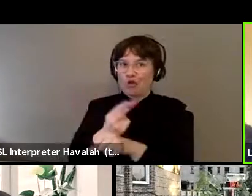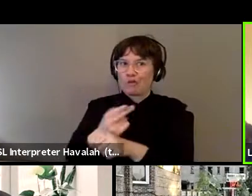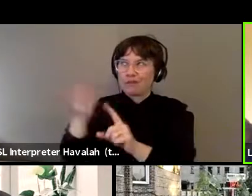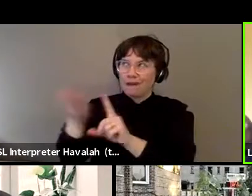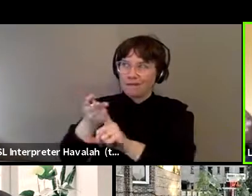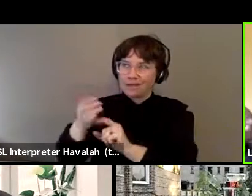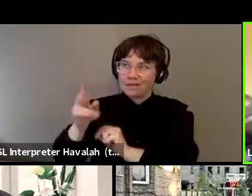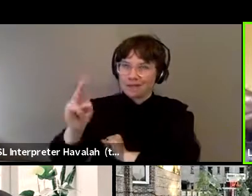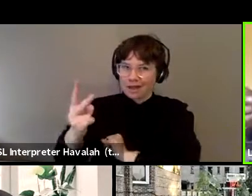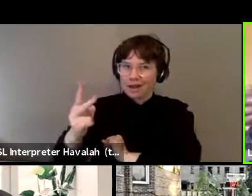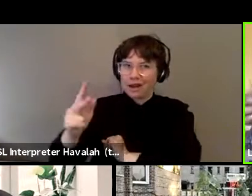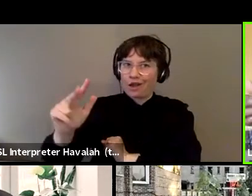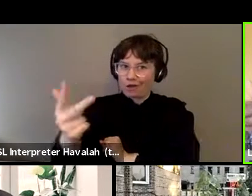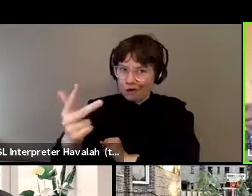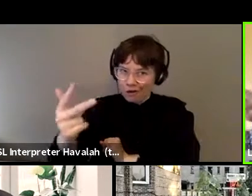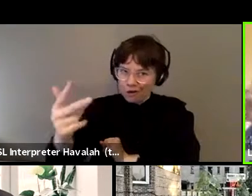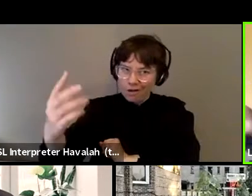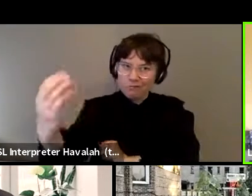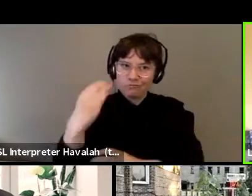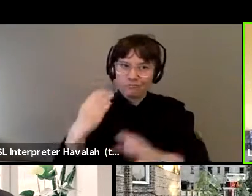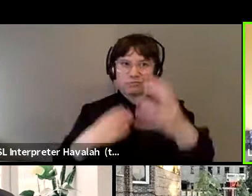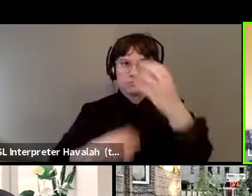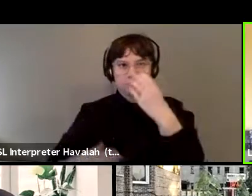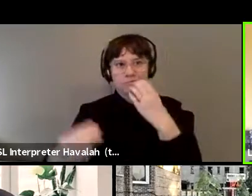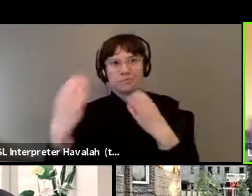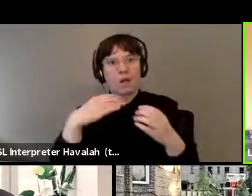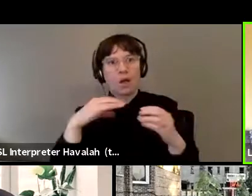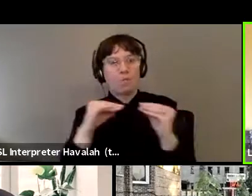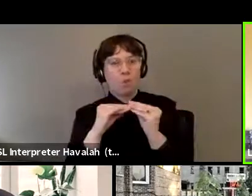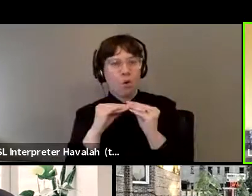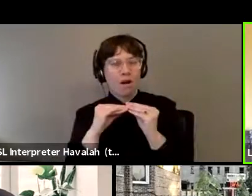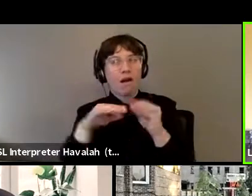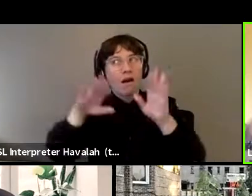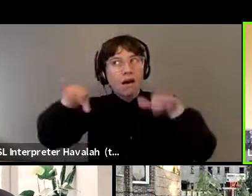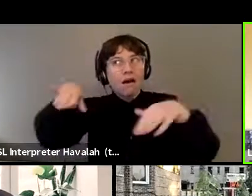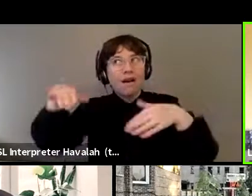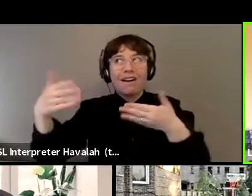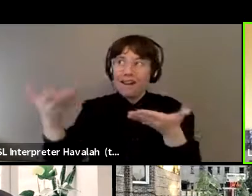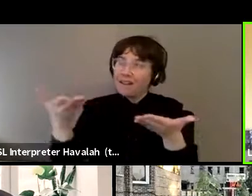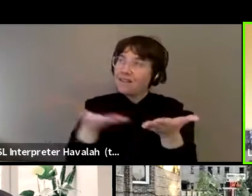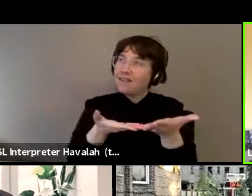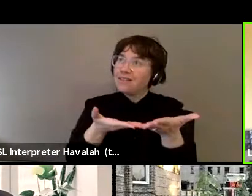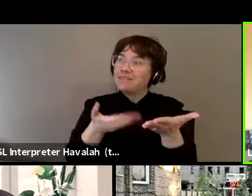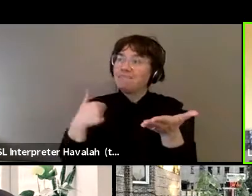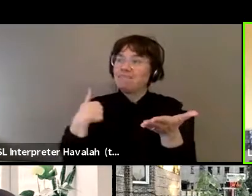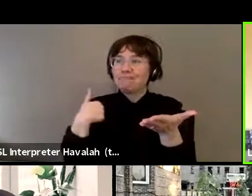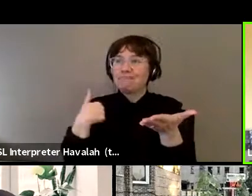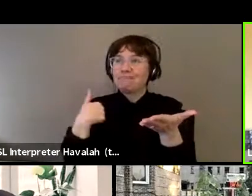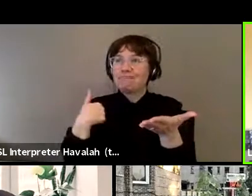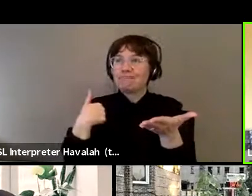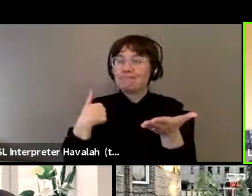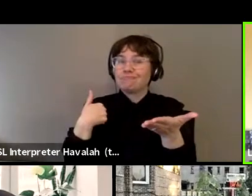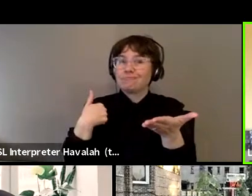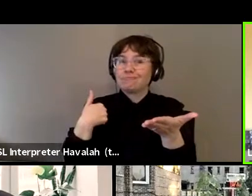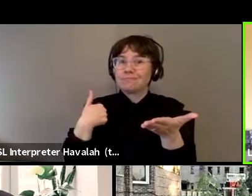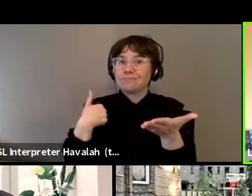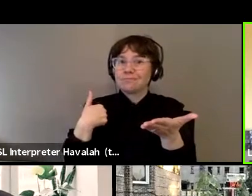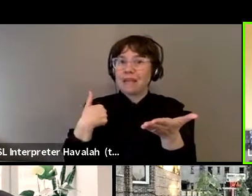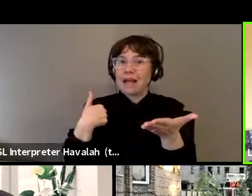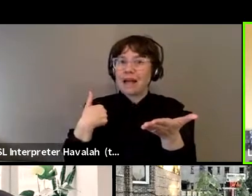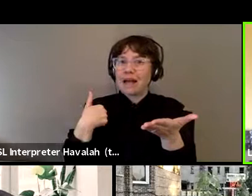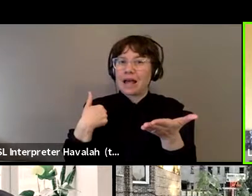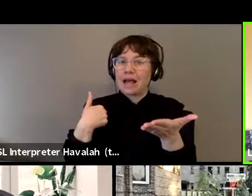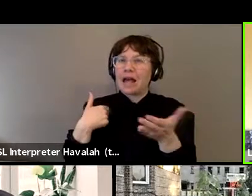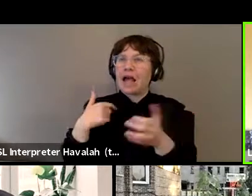one, because you can say, hey, I received funding. I received because I